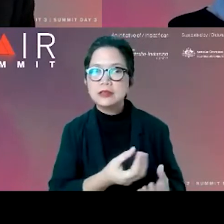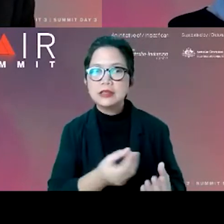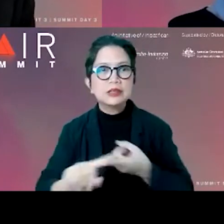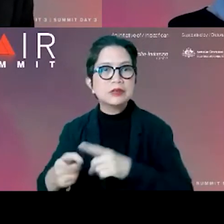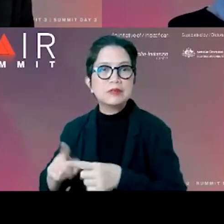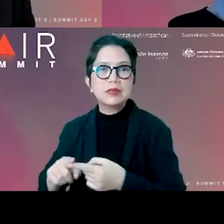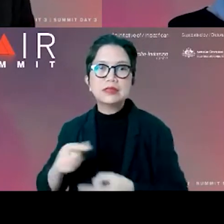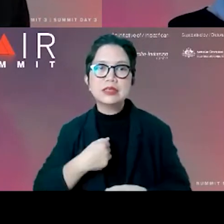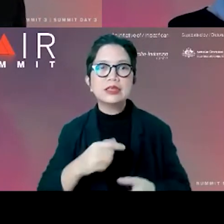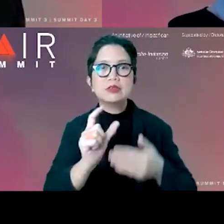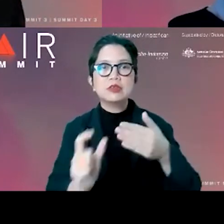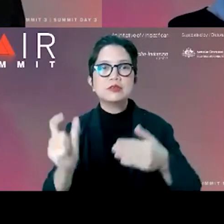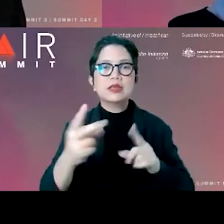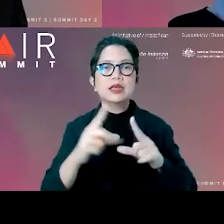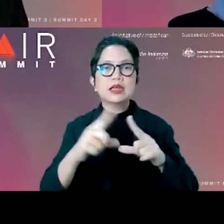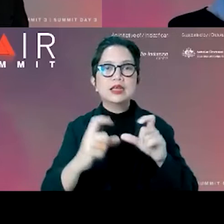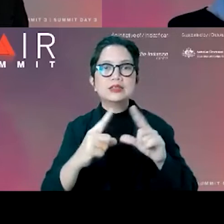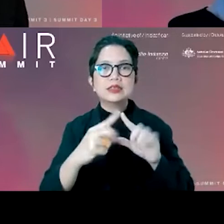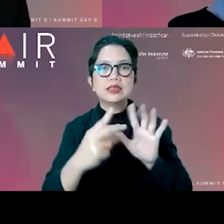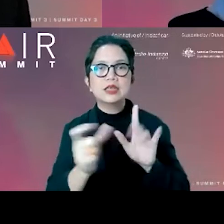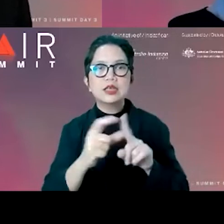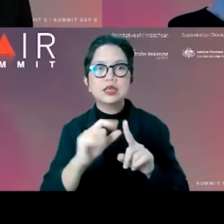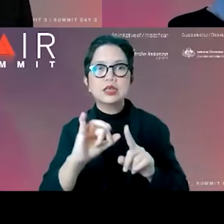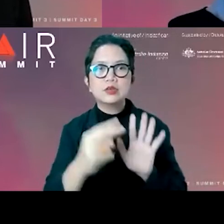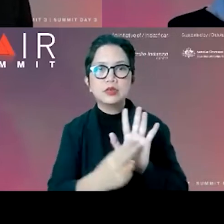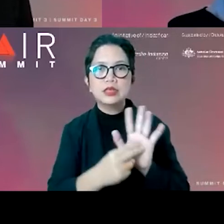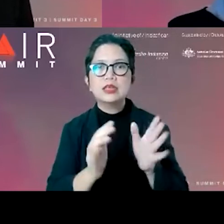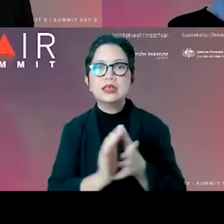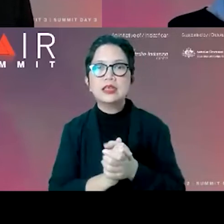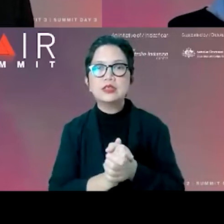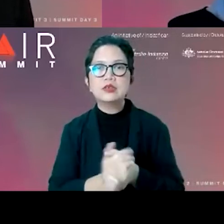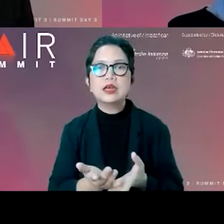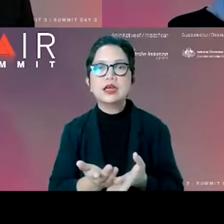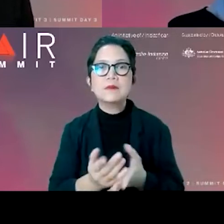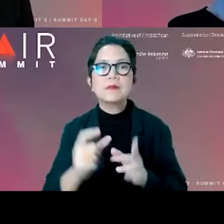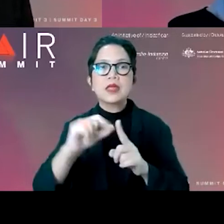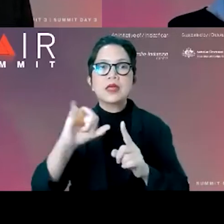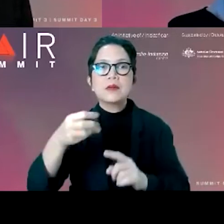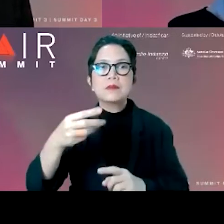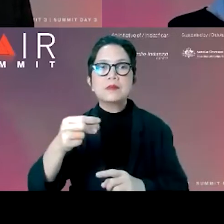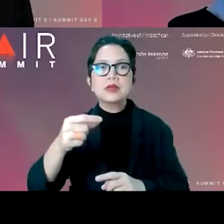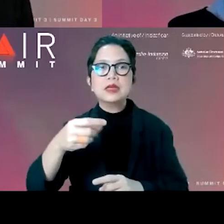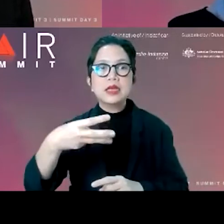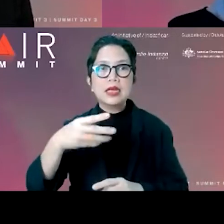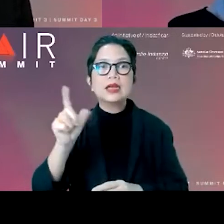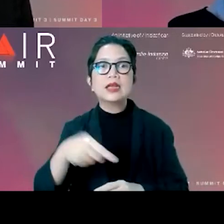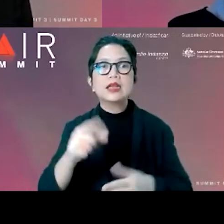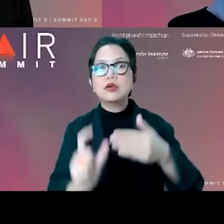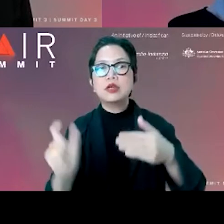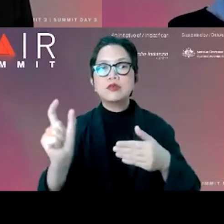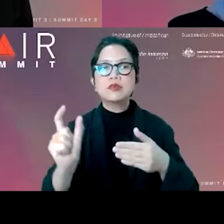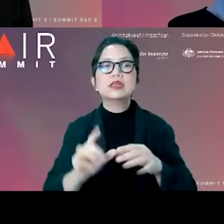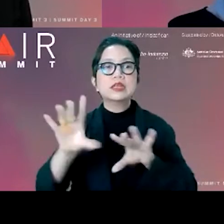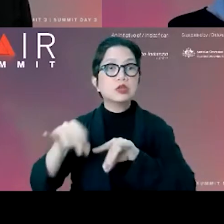Ahmad, Kasimi, and Andrew from Monash University. As we know that reducing